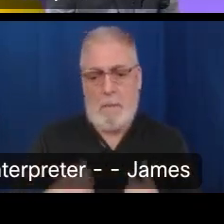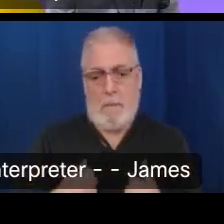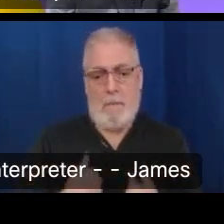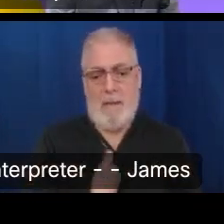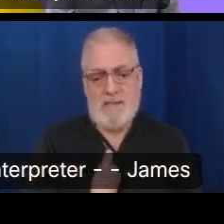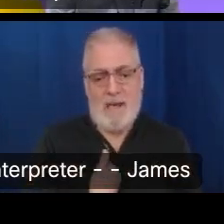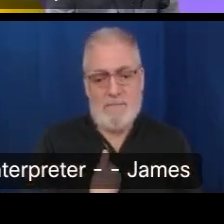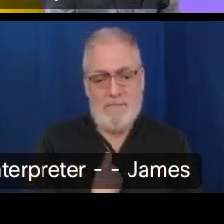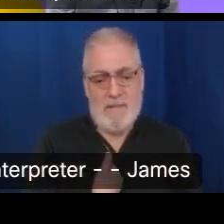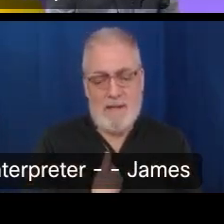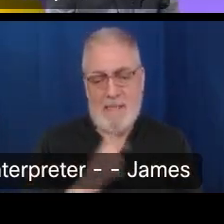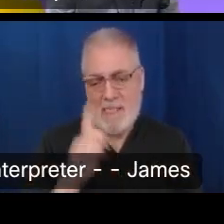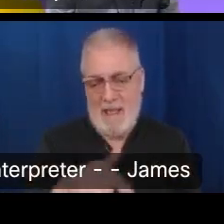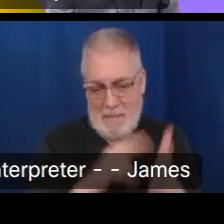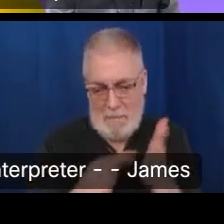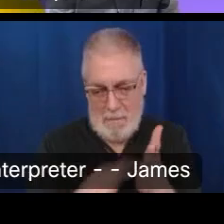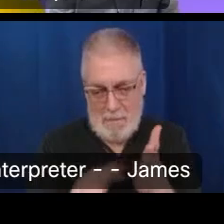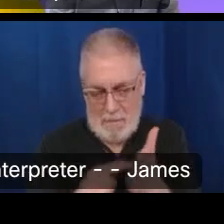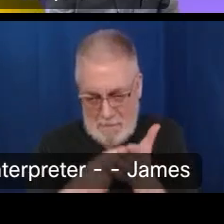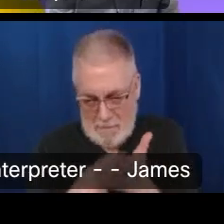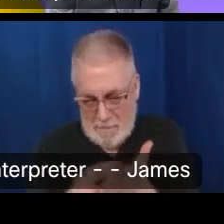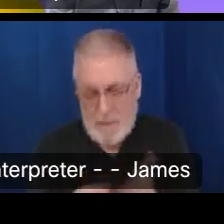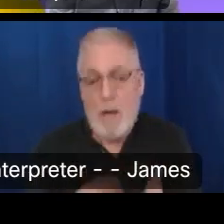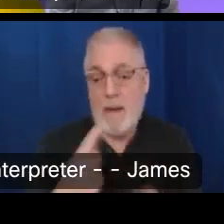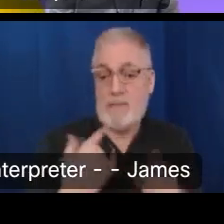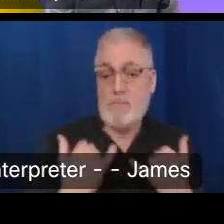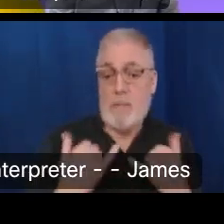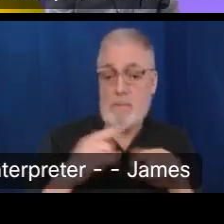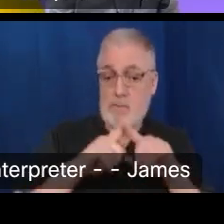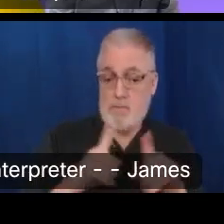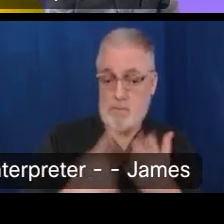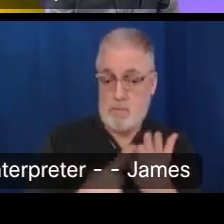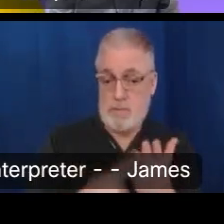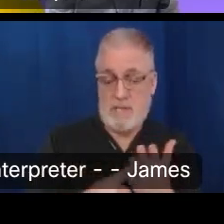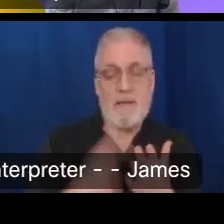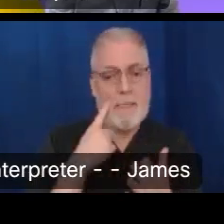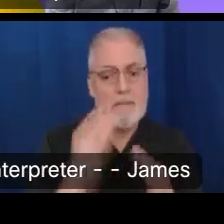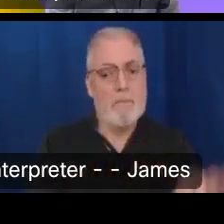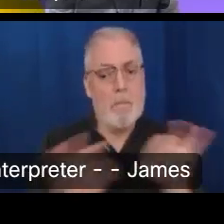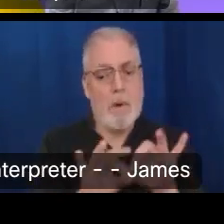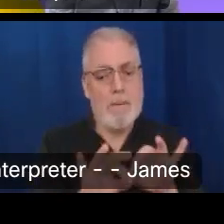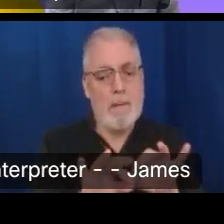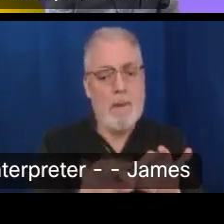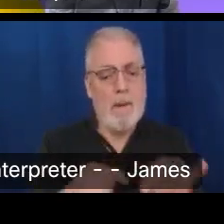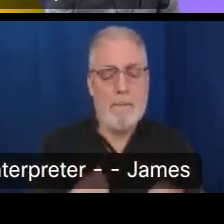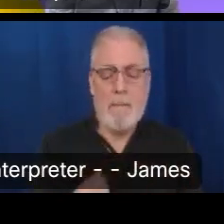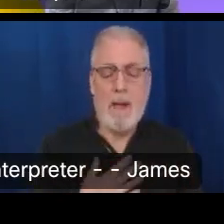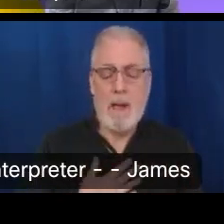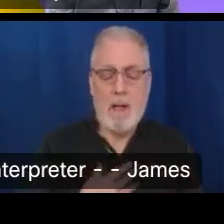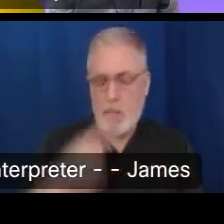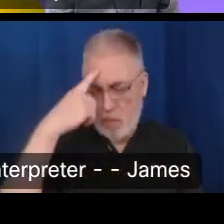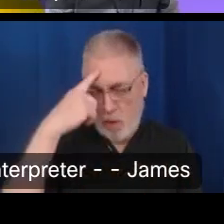think the ones that you went over today were really important ones. I think my thought or suggestion is